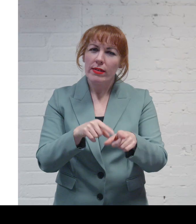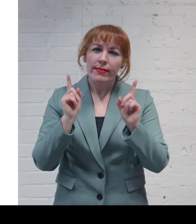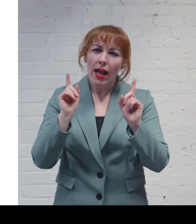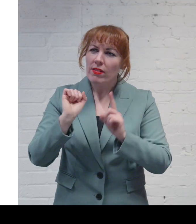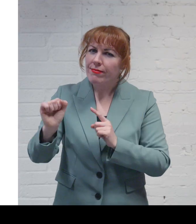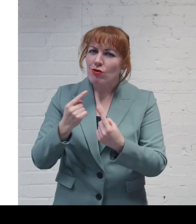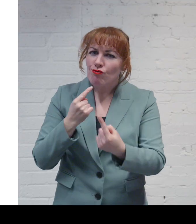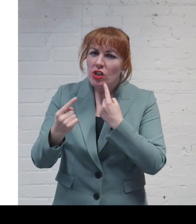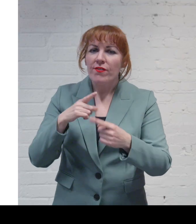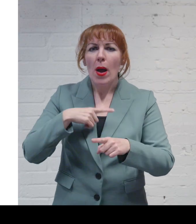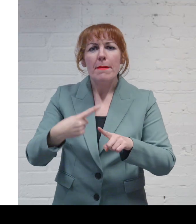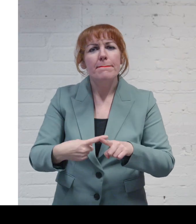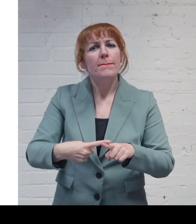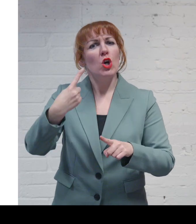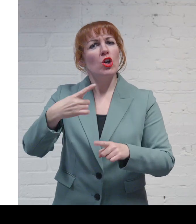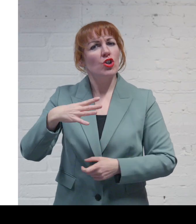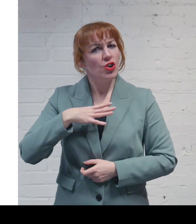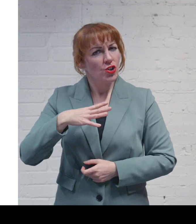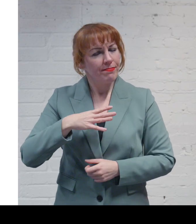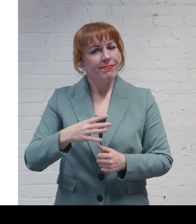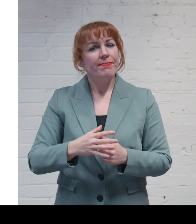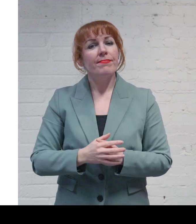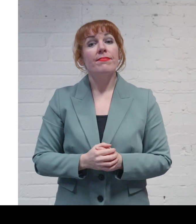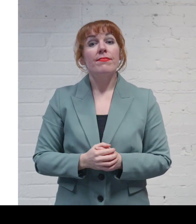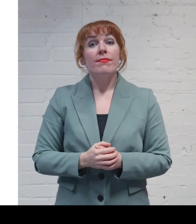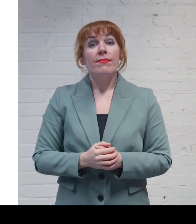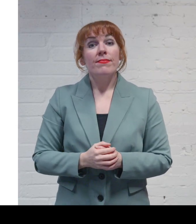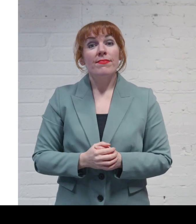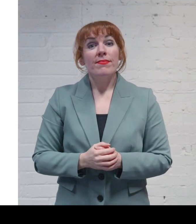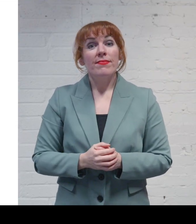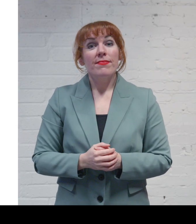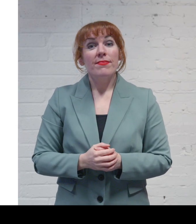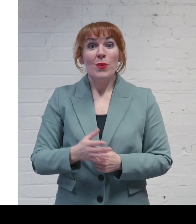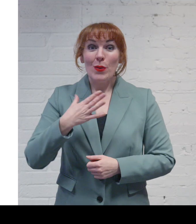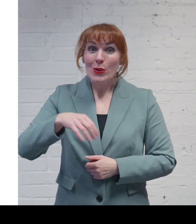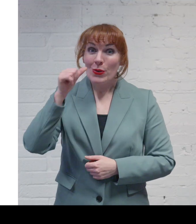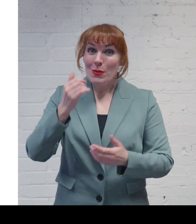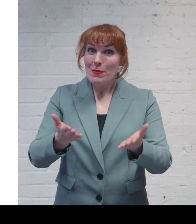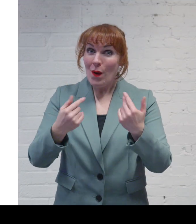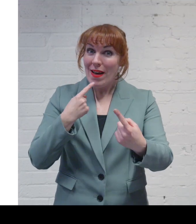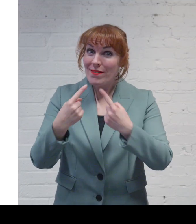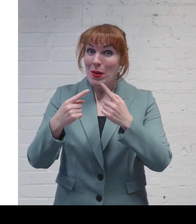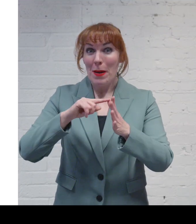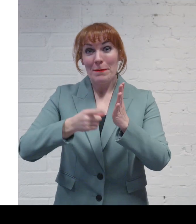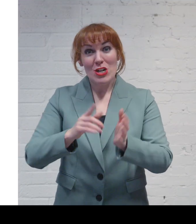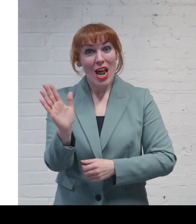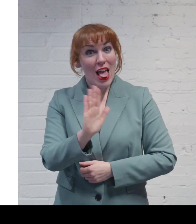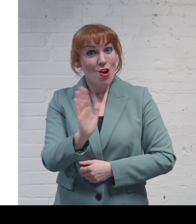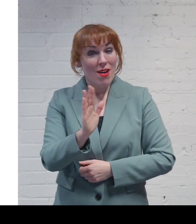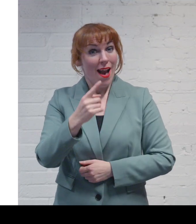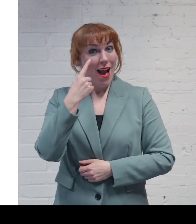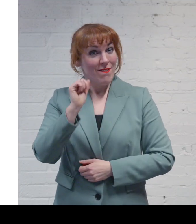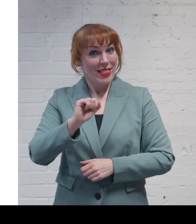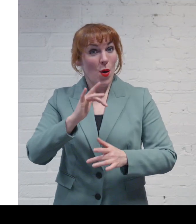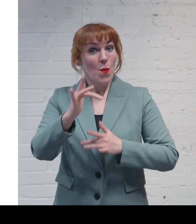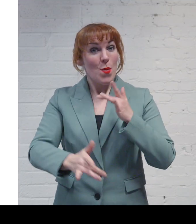Always follow team members' instructions in an emergency. Additional information on the Lyric is available